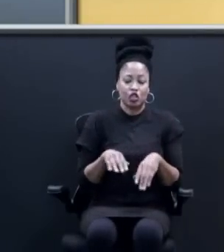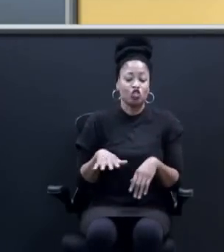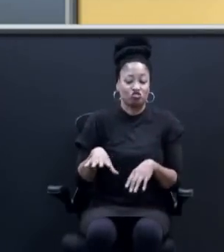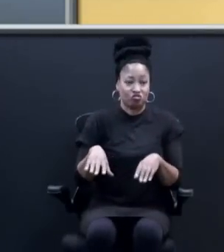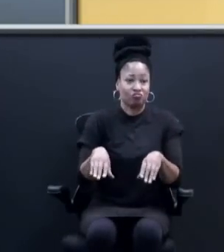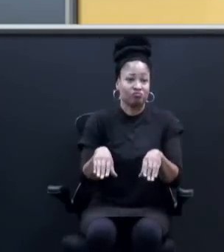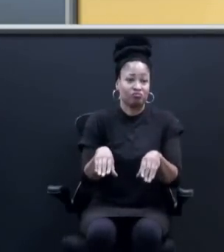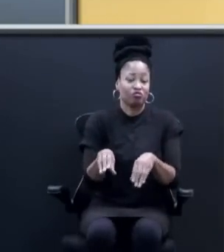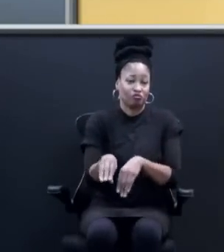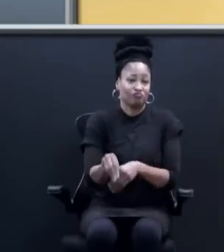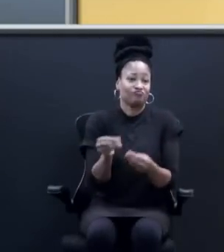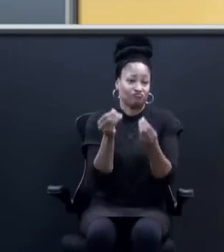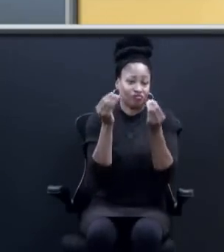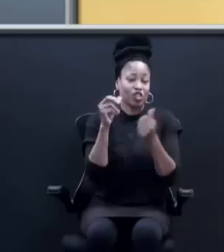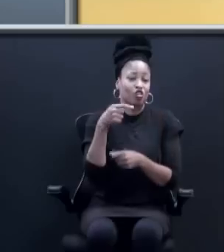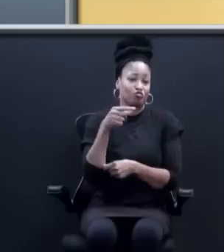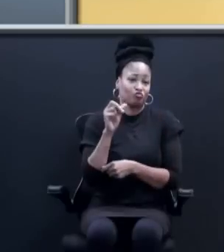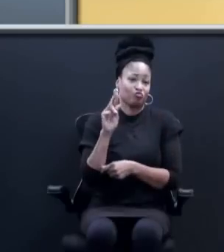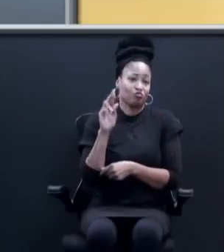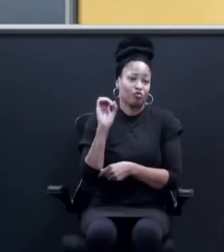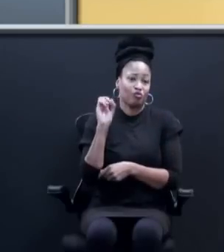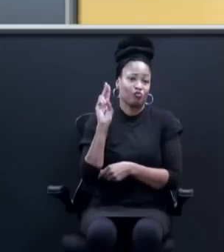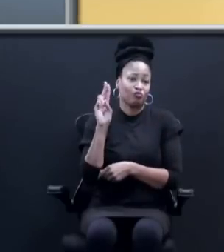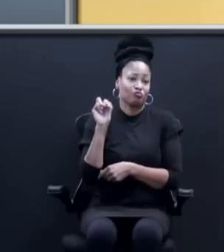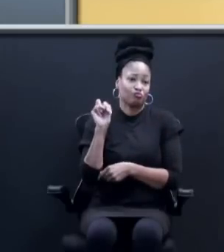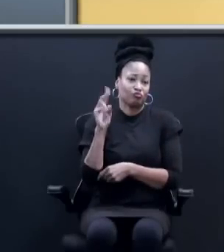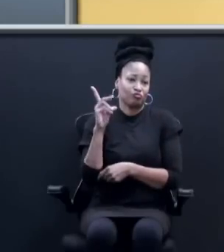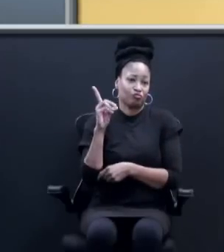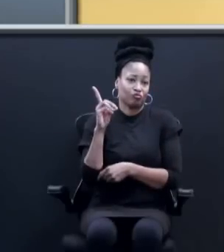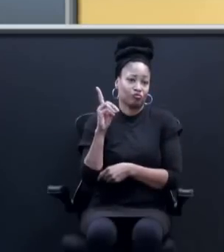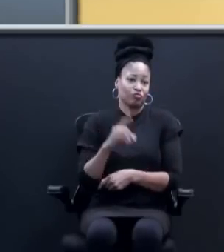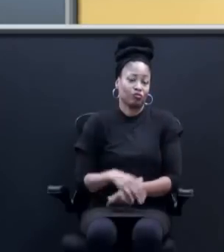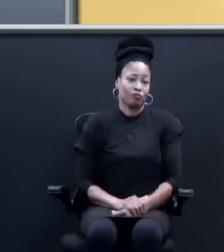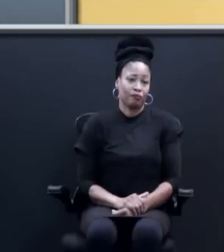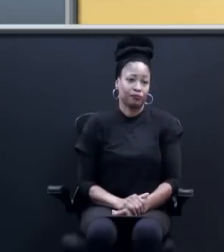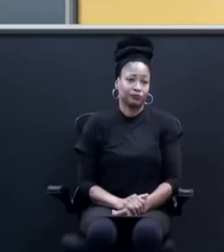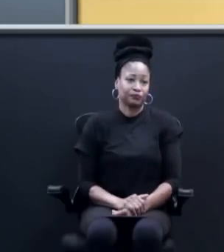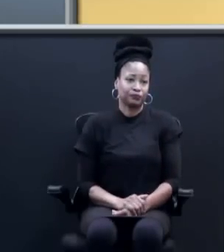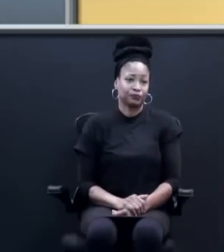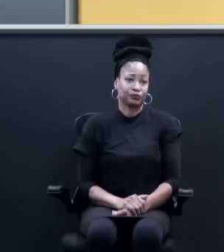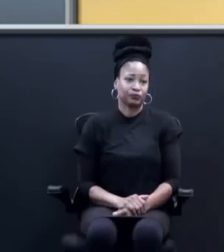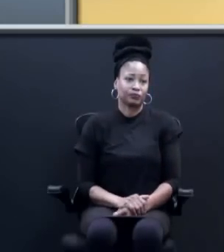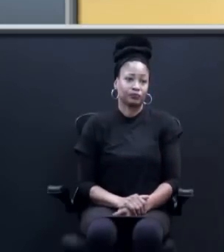Christ the first fruit, and those that are here at his coming.